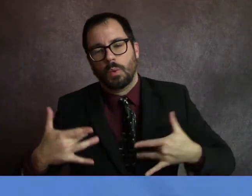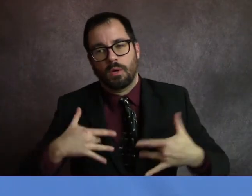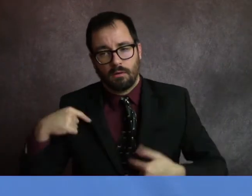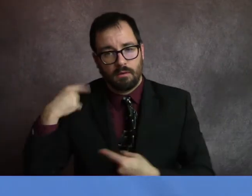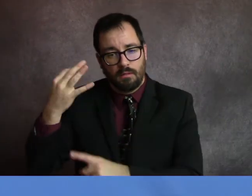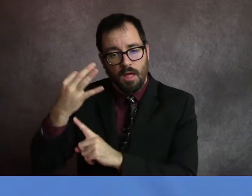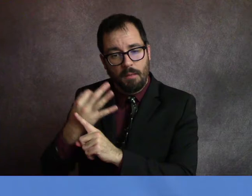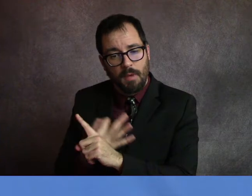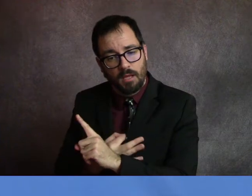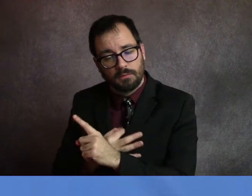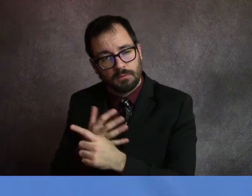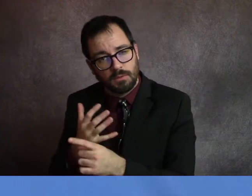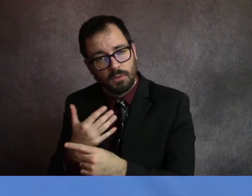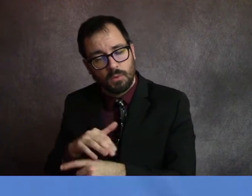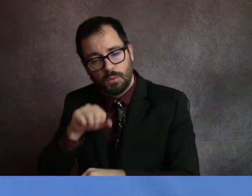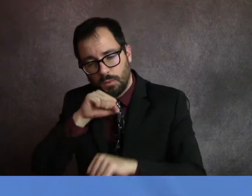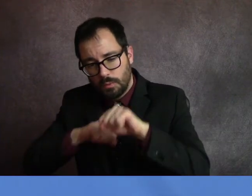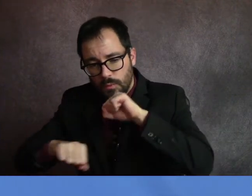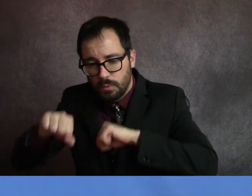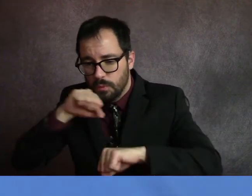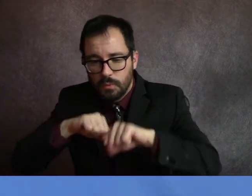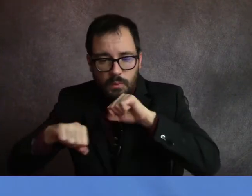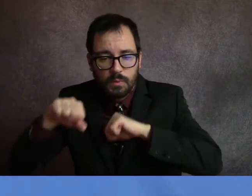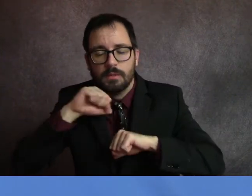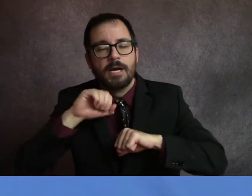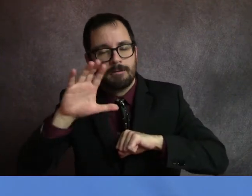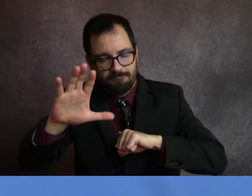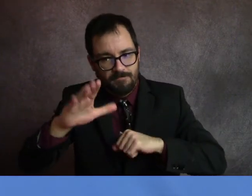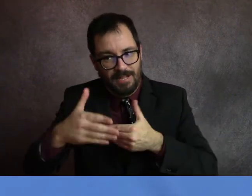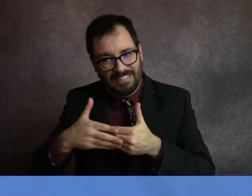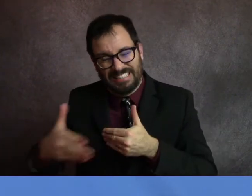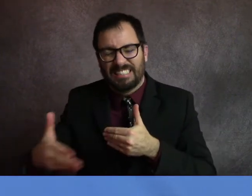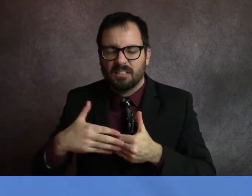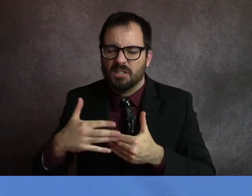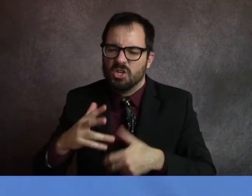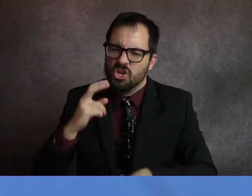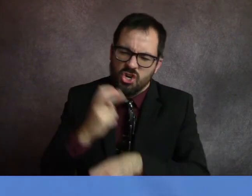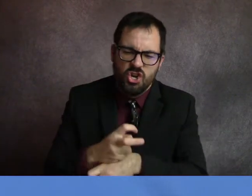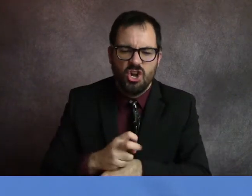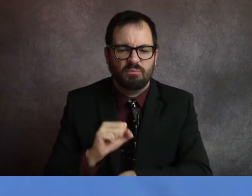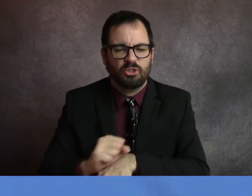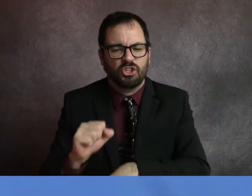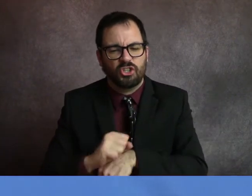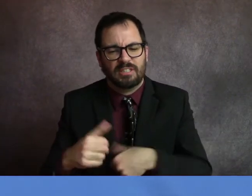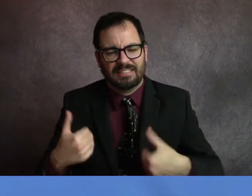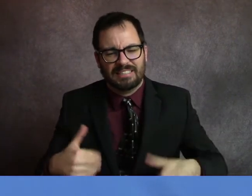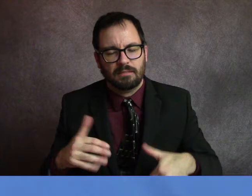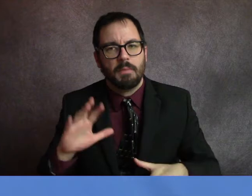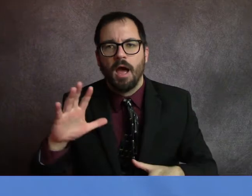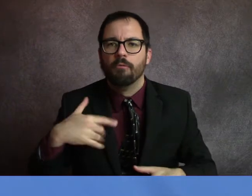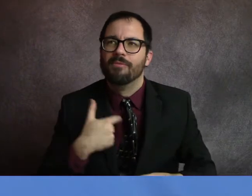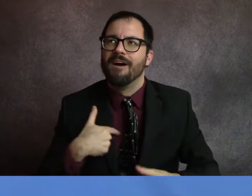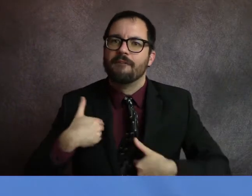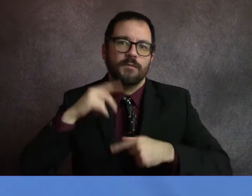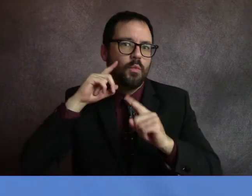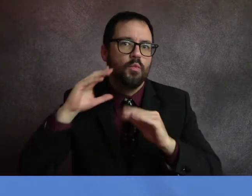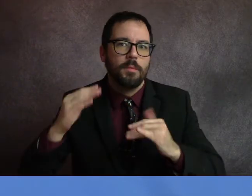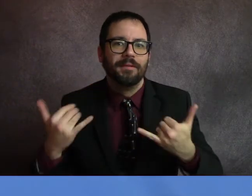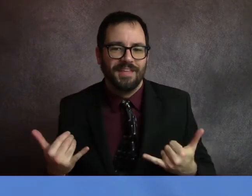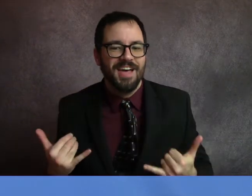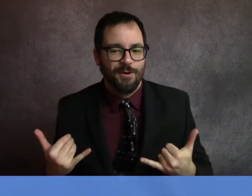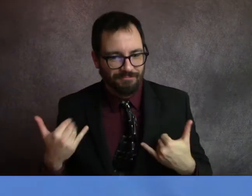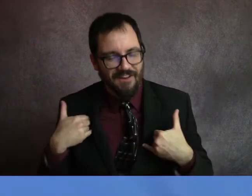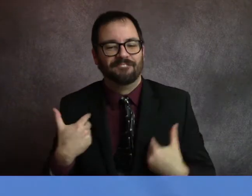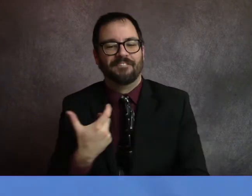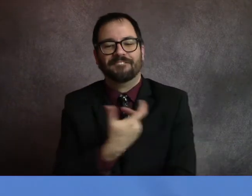hard work ahead of us and vigilance, we can take some hope knowing that better days are in sight. I ask everyone to follow the lead of our healthcare